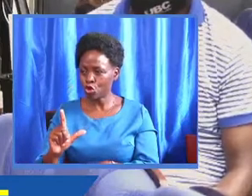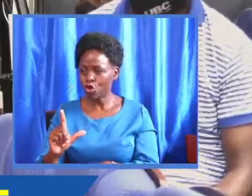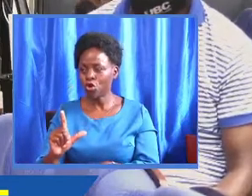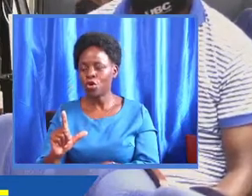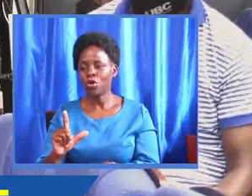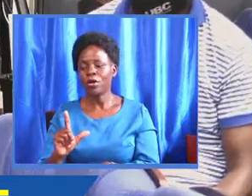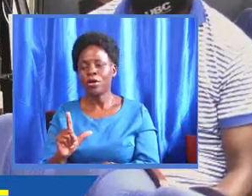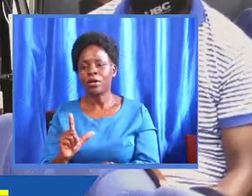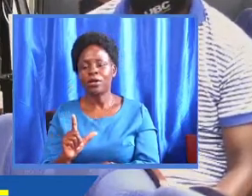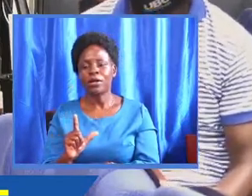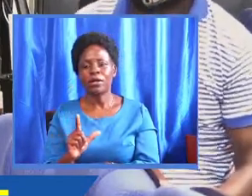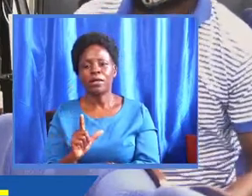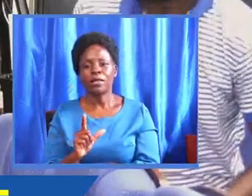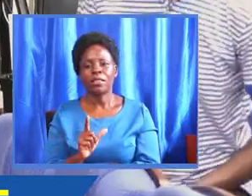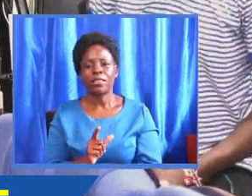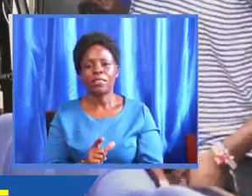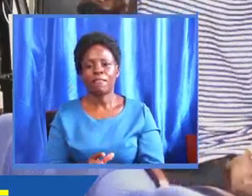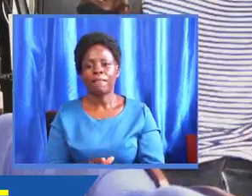hi.